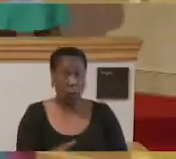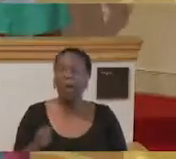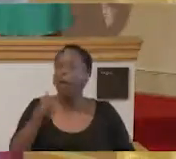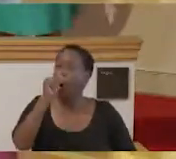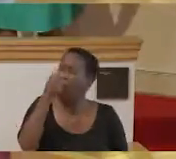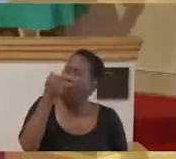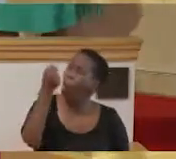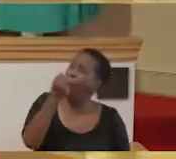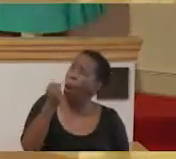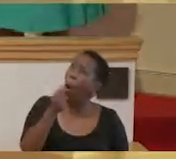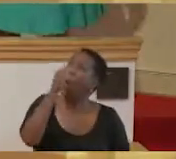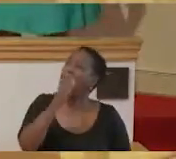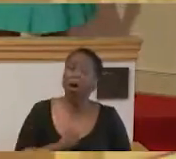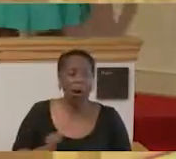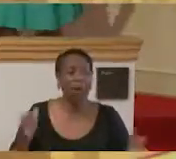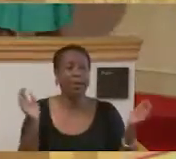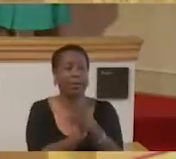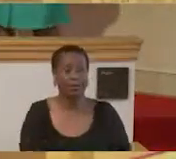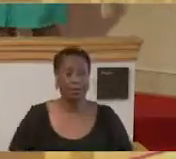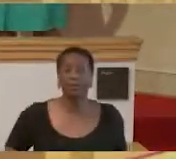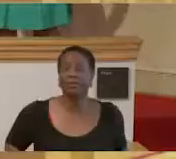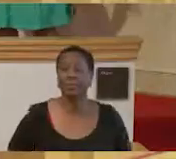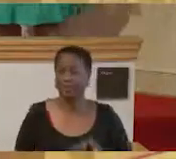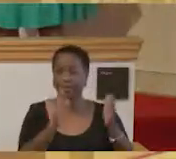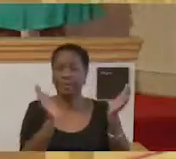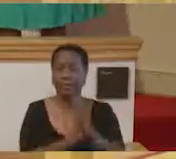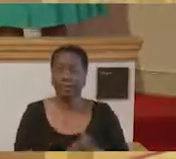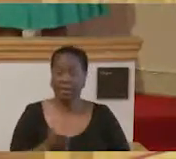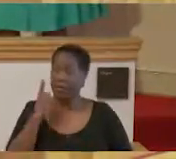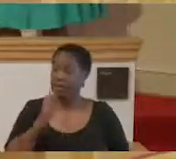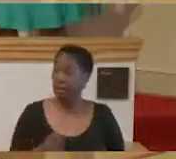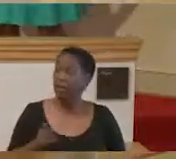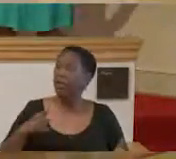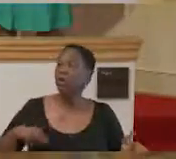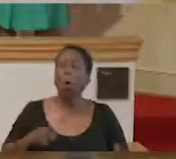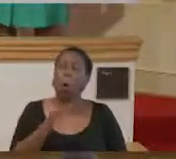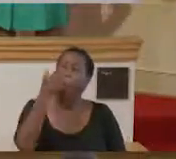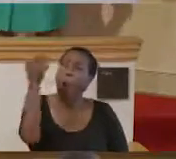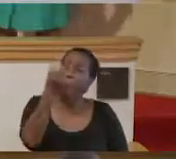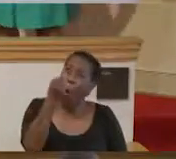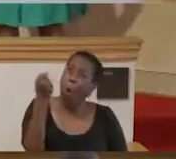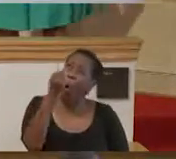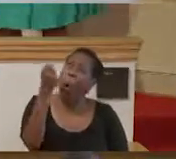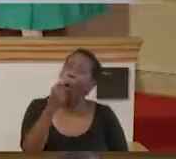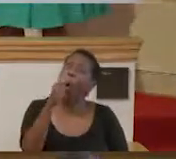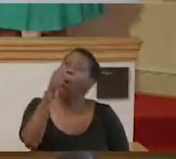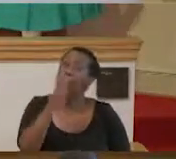Surely come.